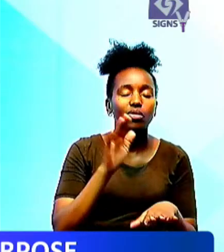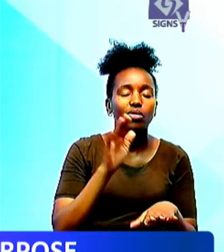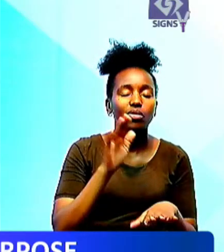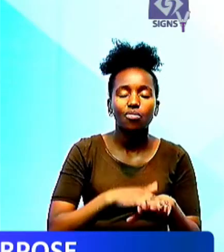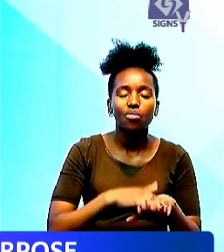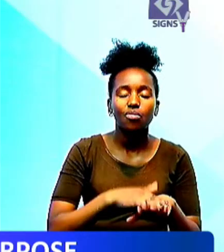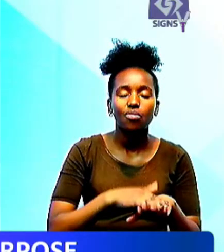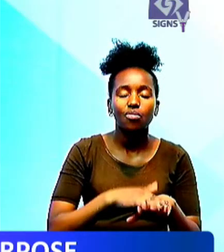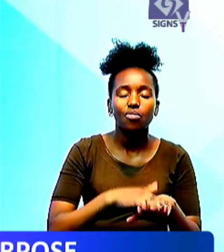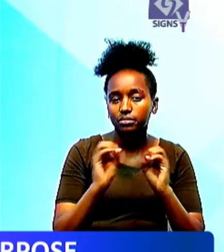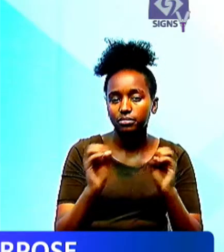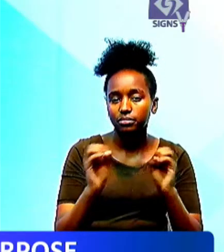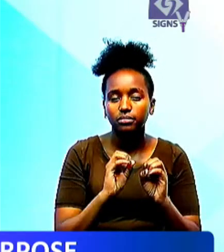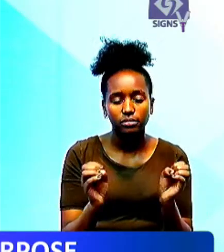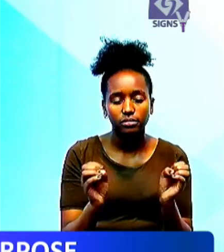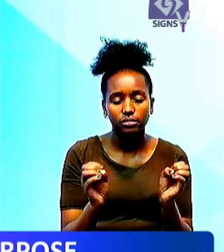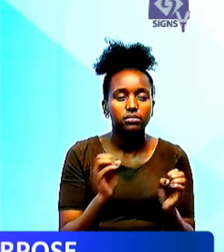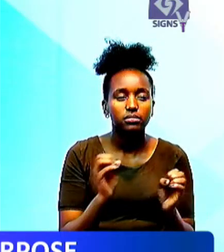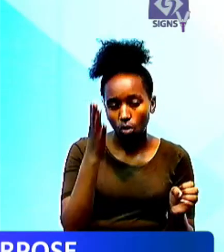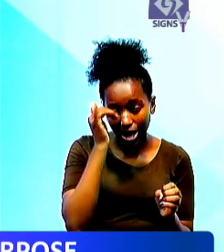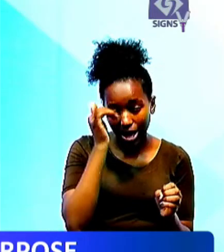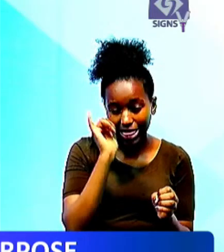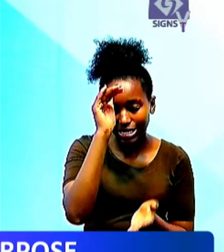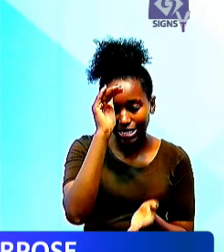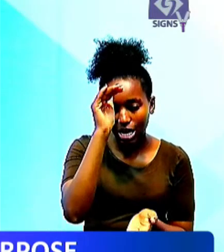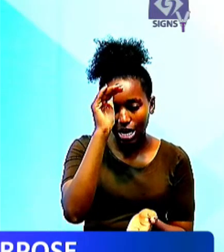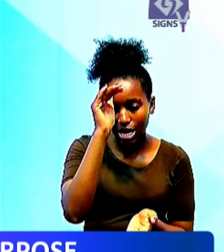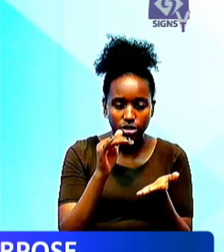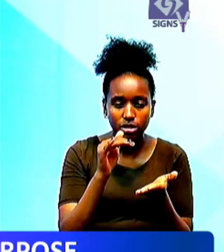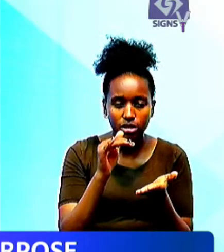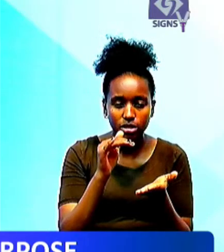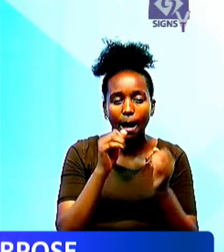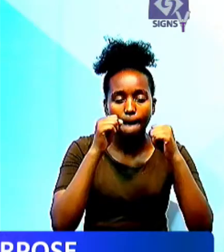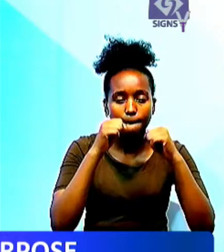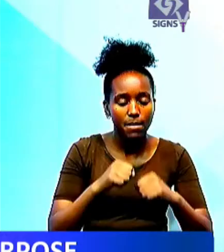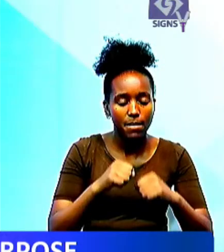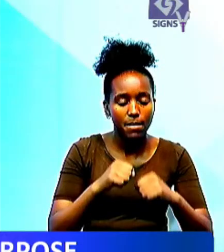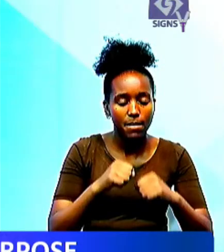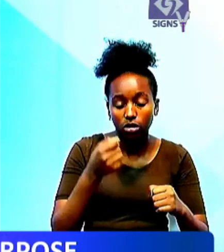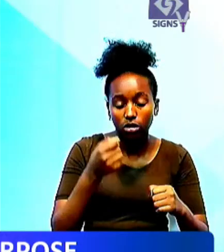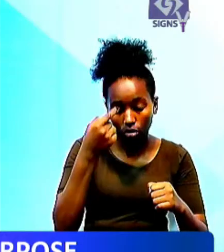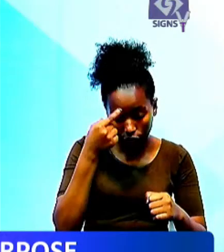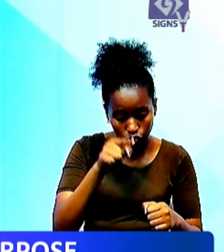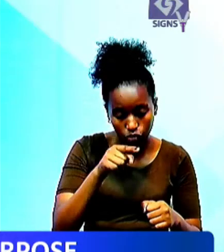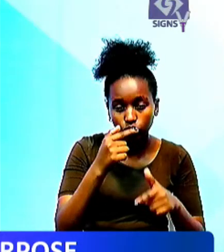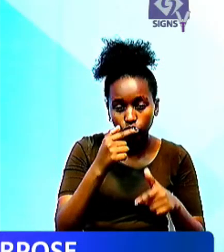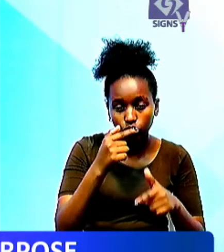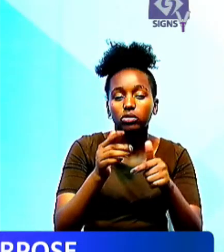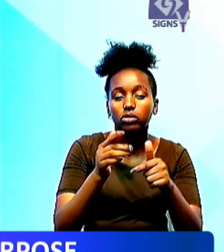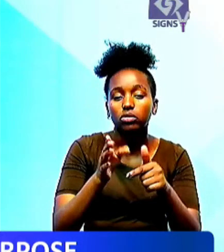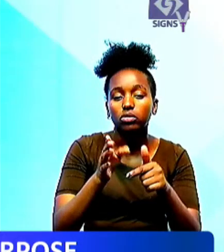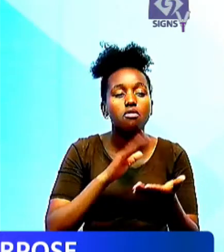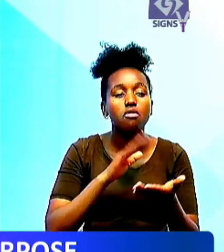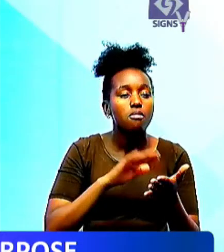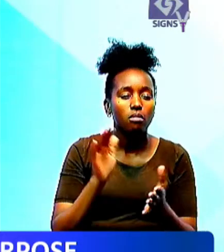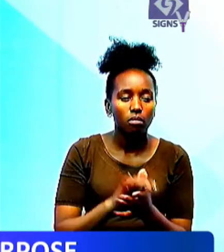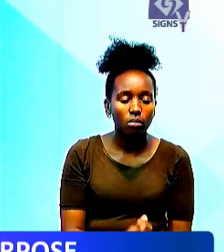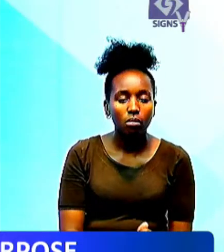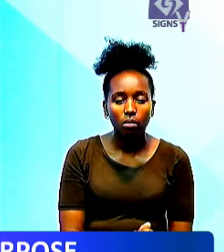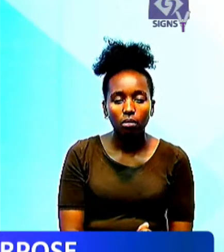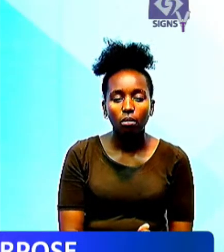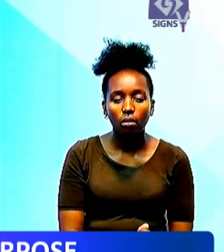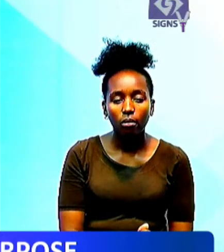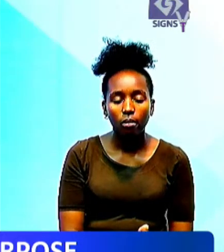investment. It reduces your credibility or credit rating. And we have those we call the Moody's. Moody's is